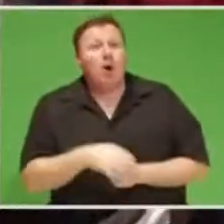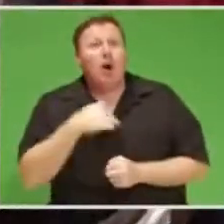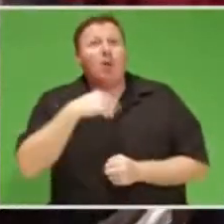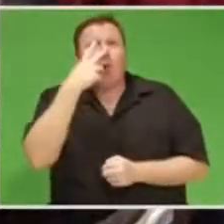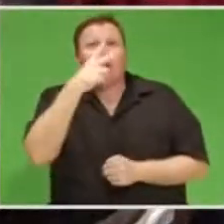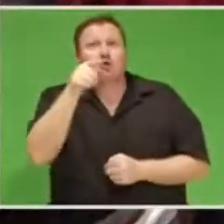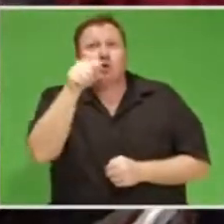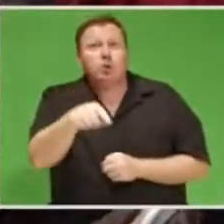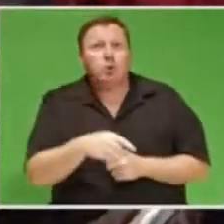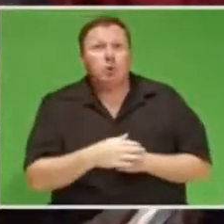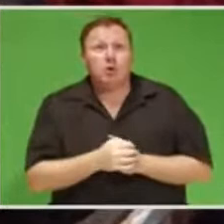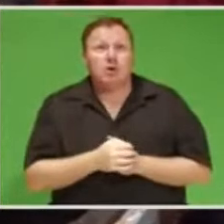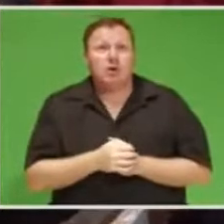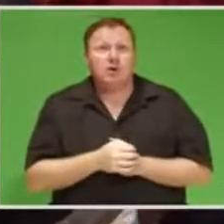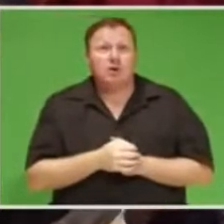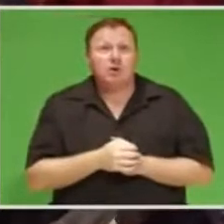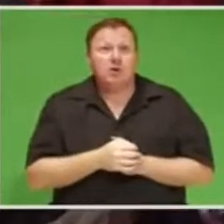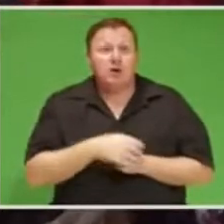watching you.